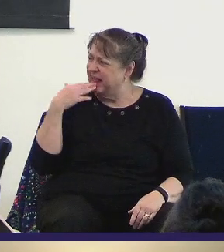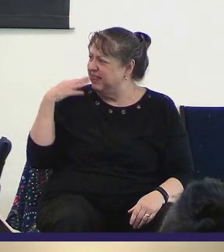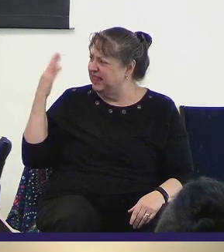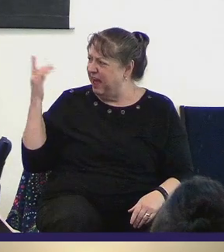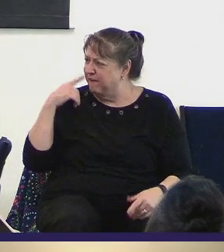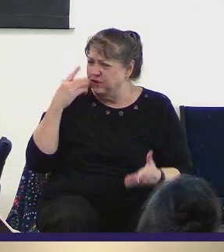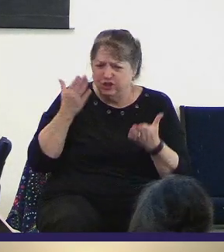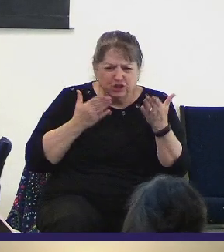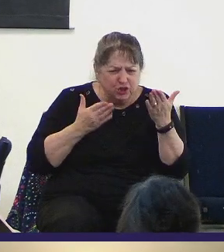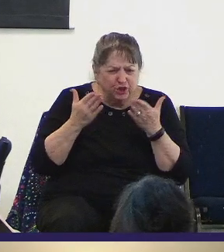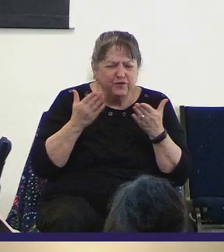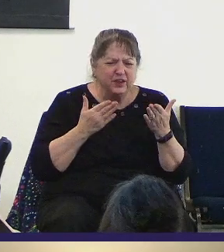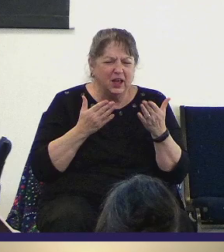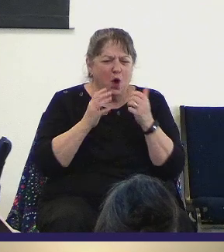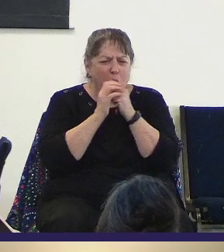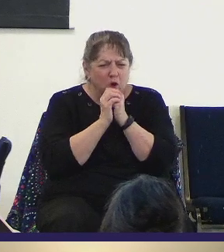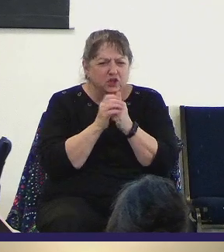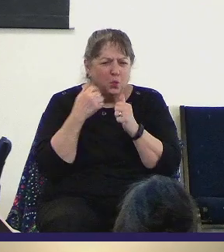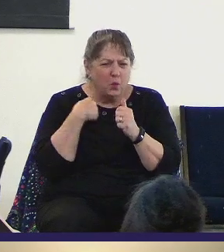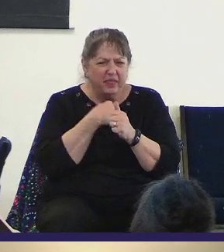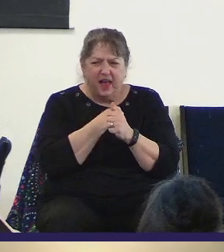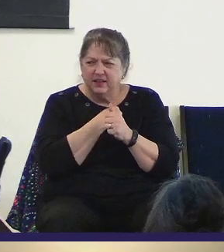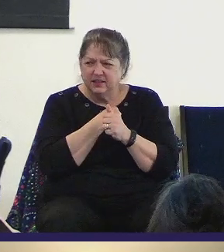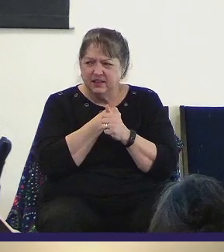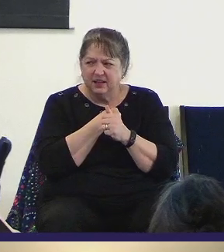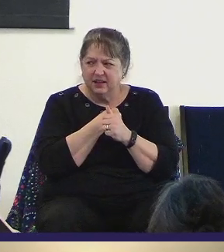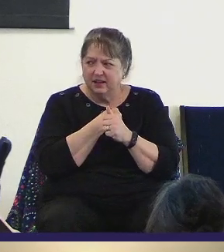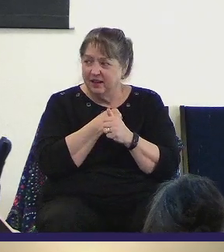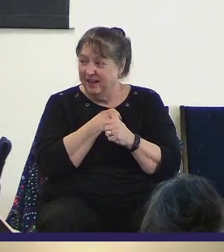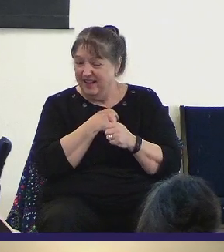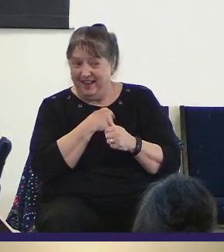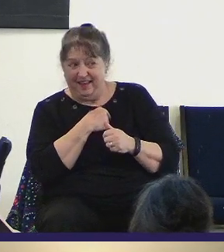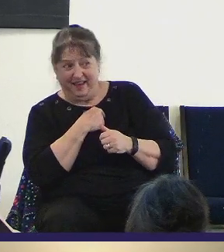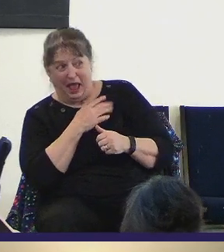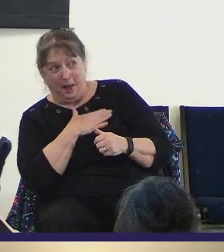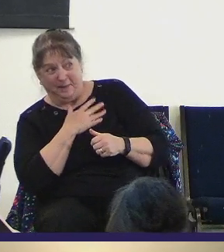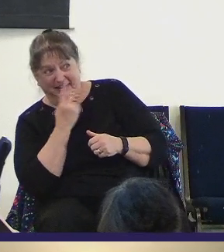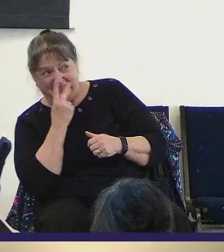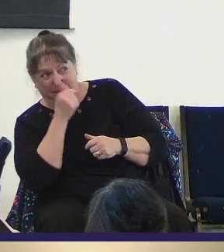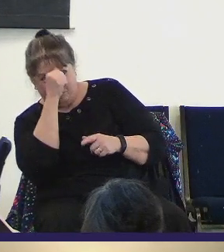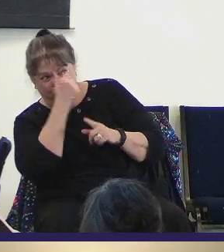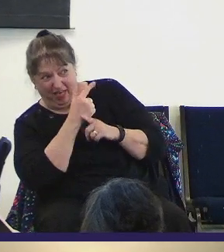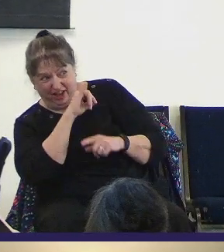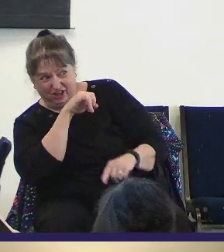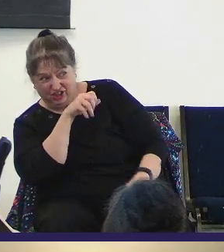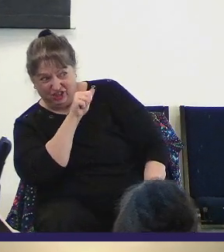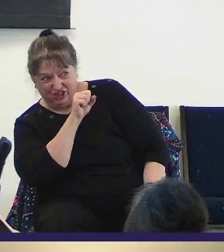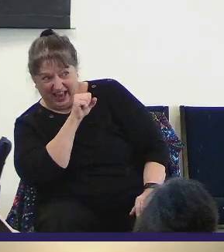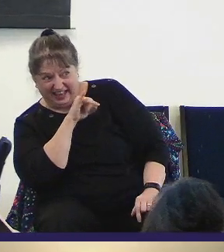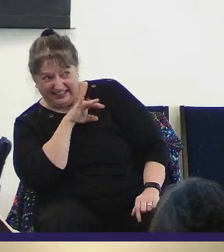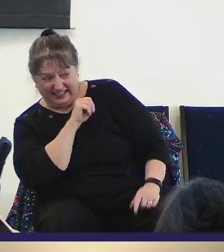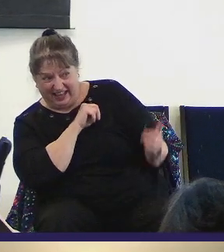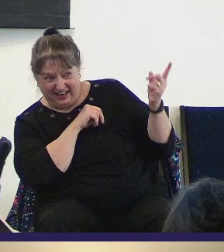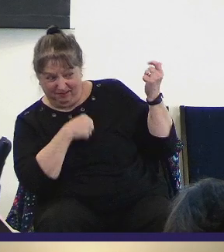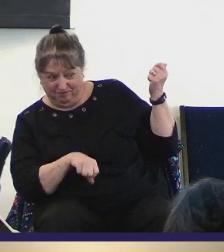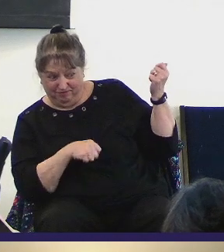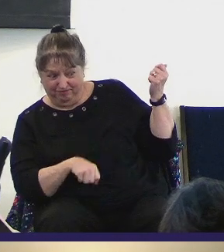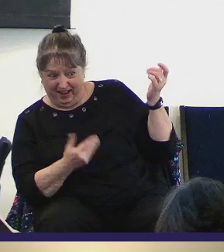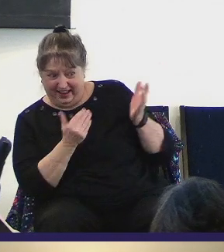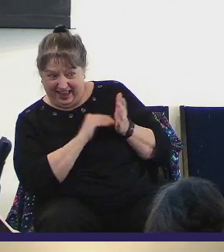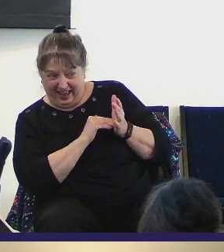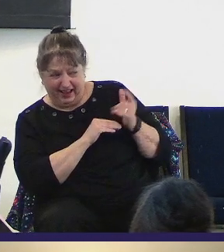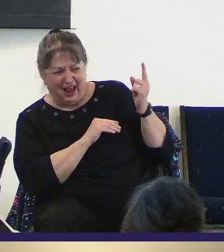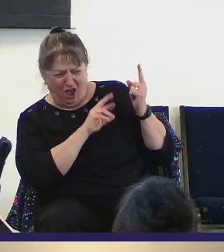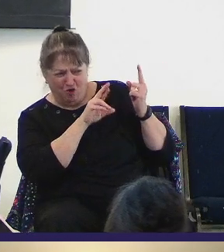your service and your worshiping with us. And I'm blessed to see my brother Jason. Thank you, brother, for playing that guitar for us. And